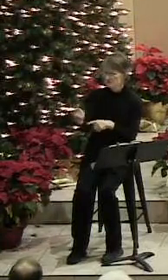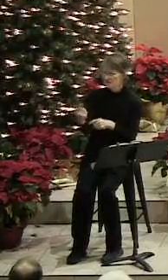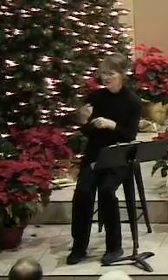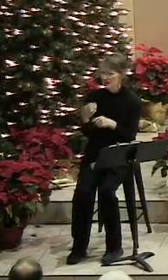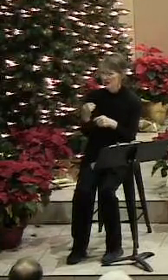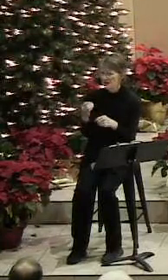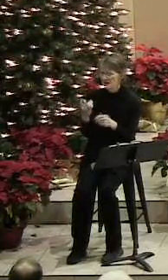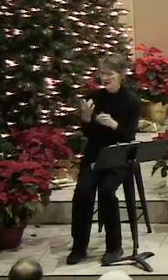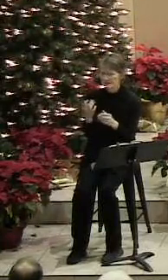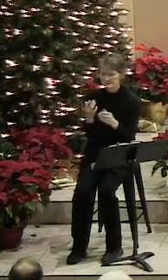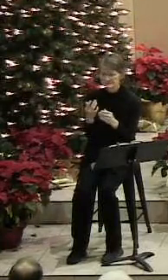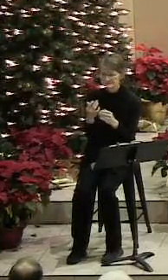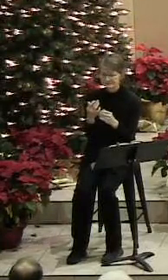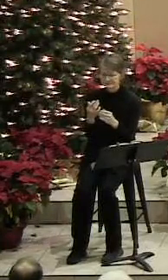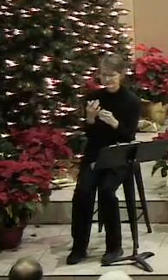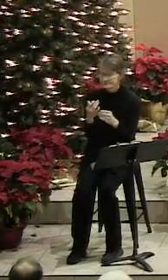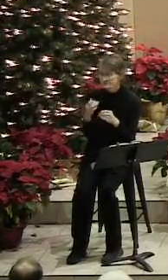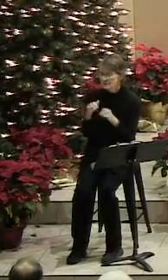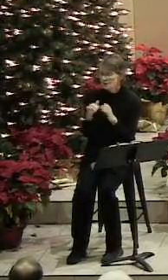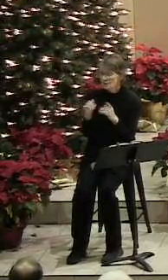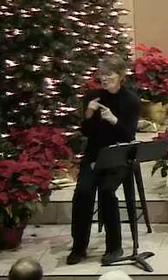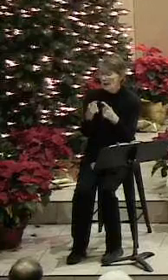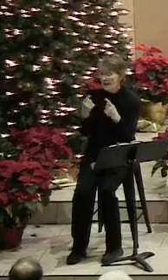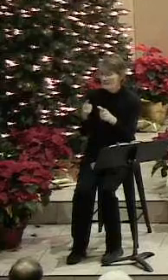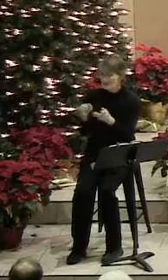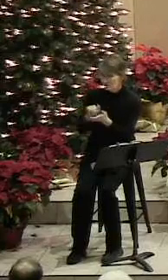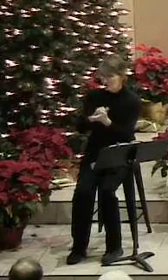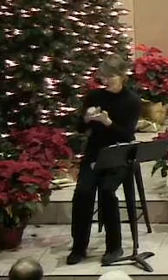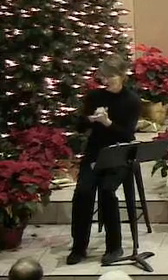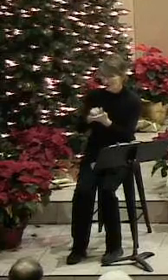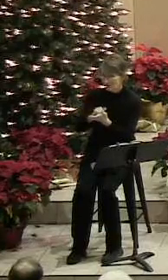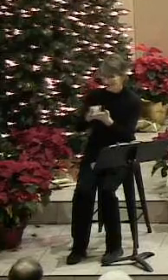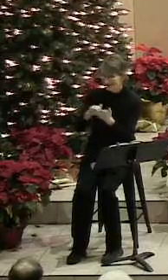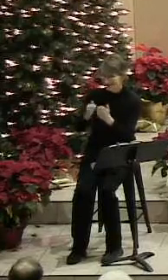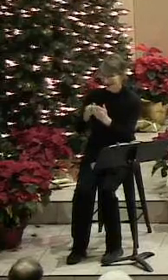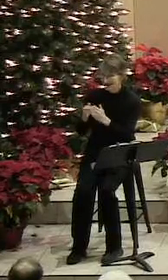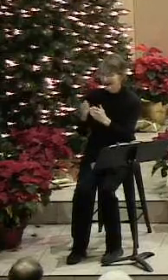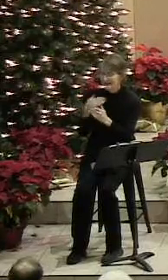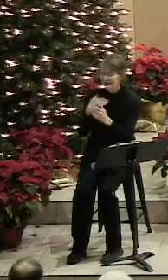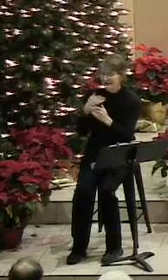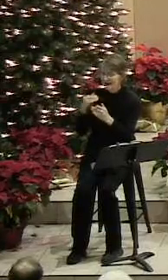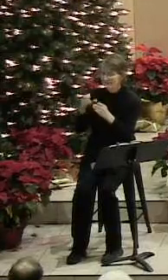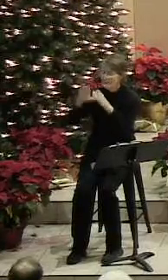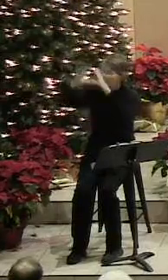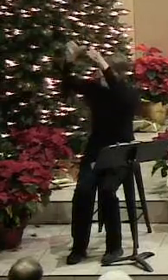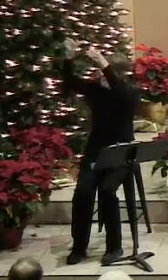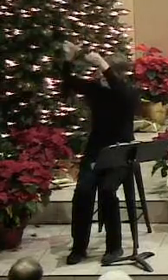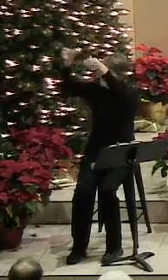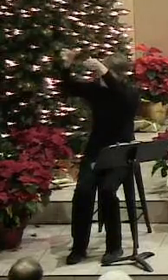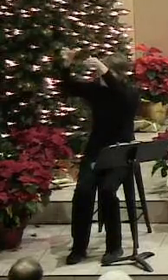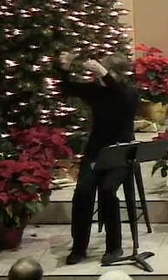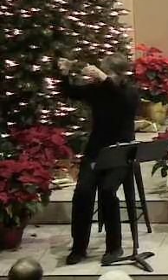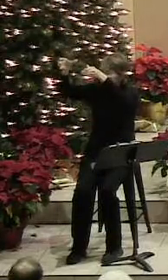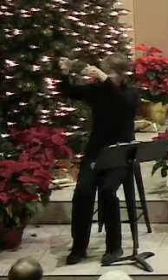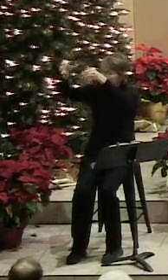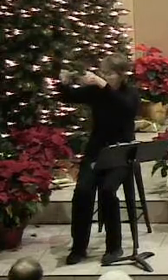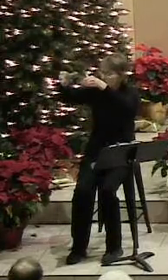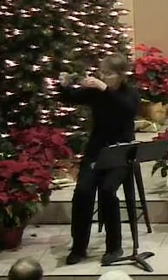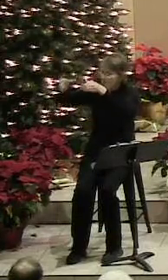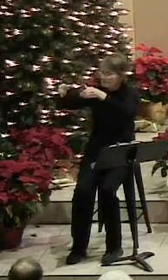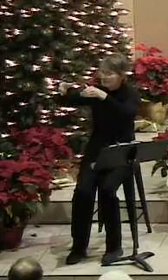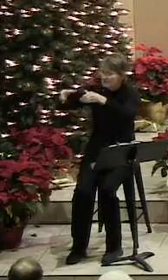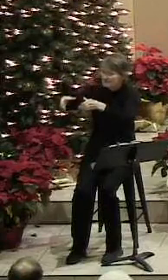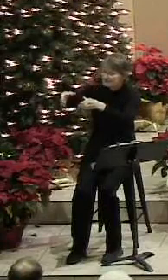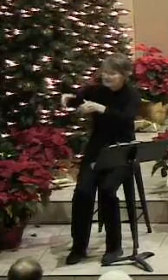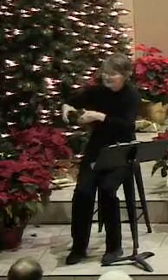midnight? Well, it'd be 11 p.m. for us in Central Time, right? What did they sing after the ball dropped? Should